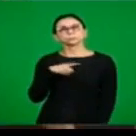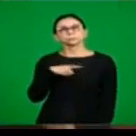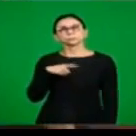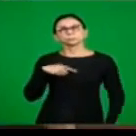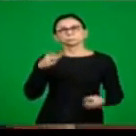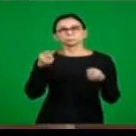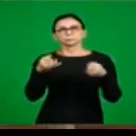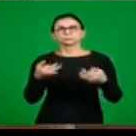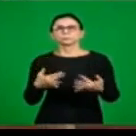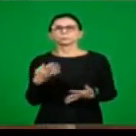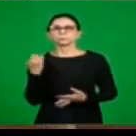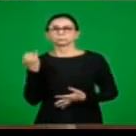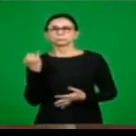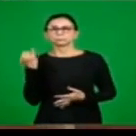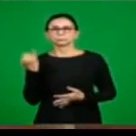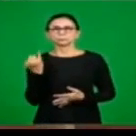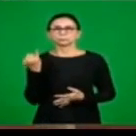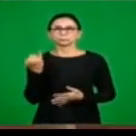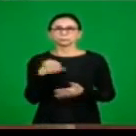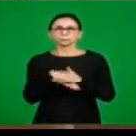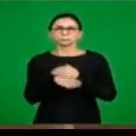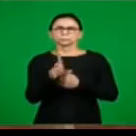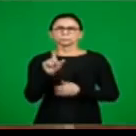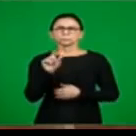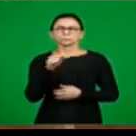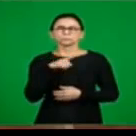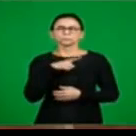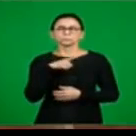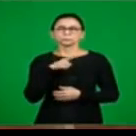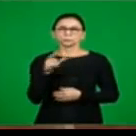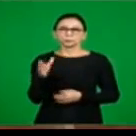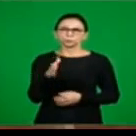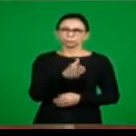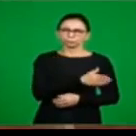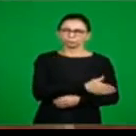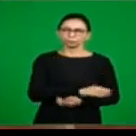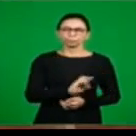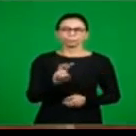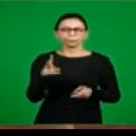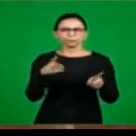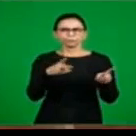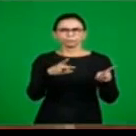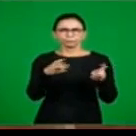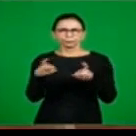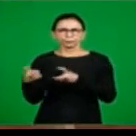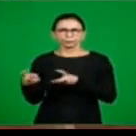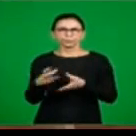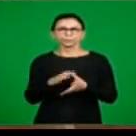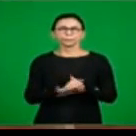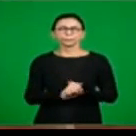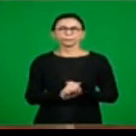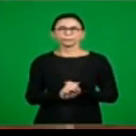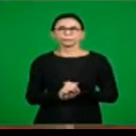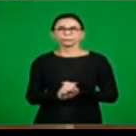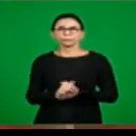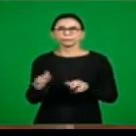has a couple of remarks to make. It's important for you to pay attention to.